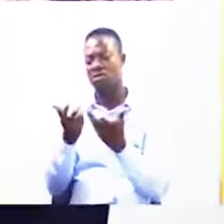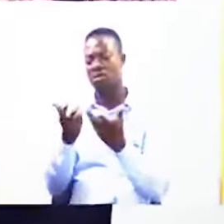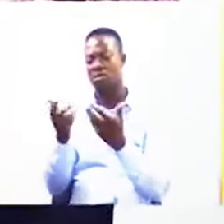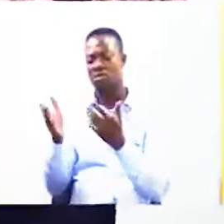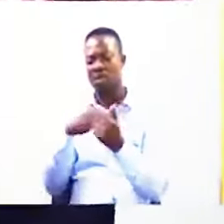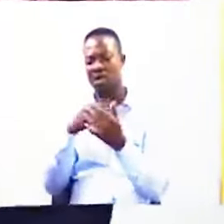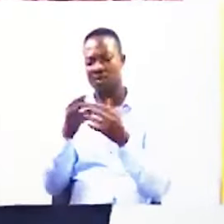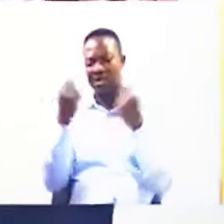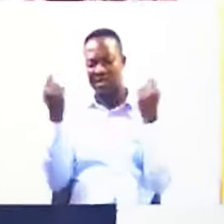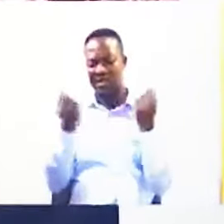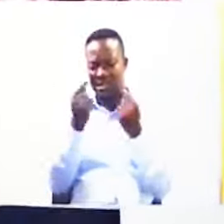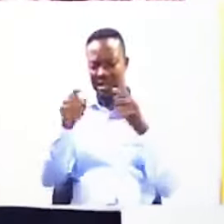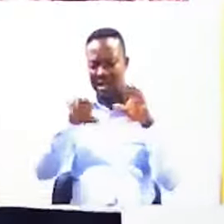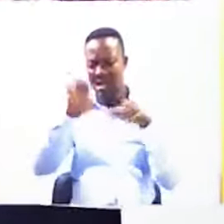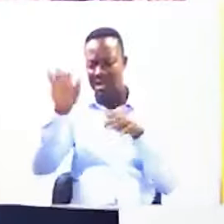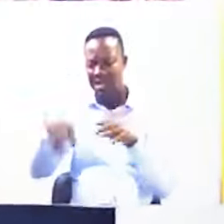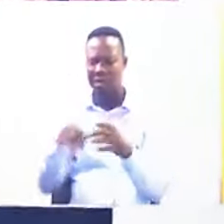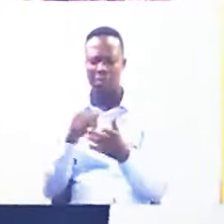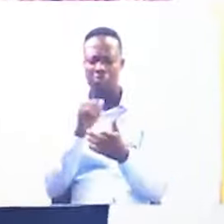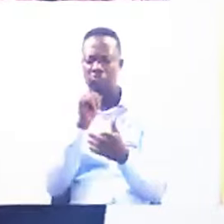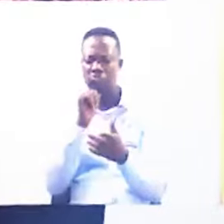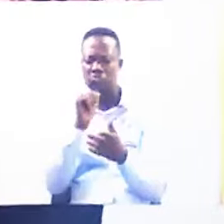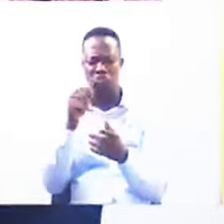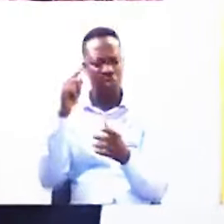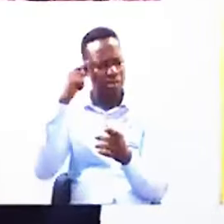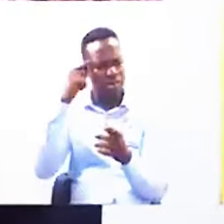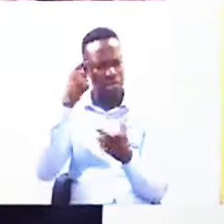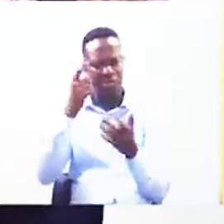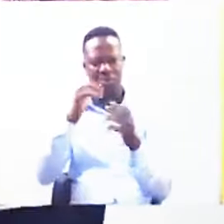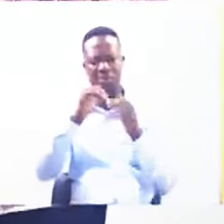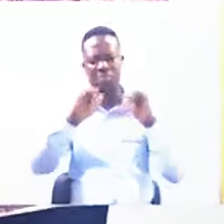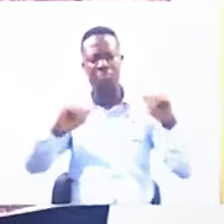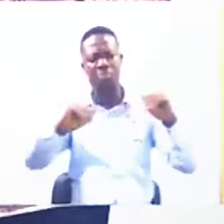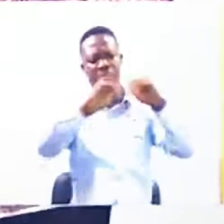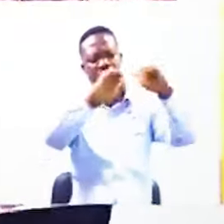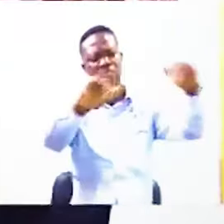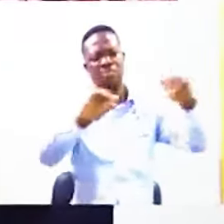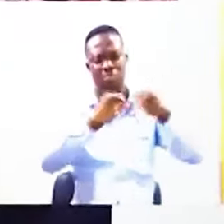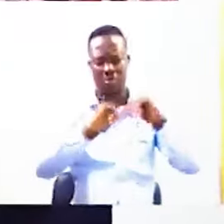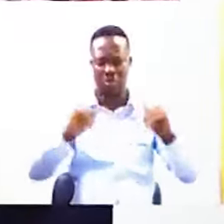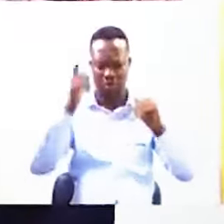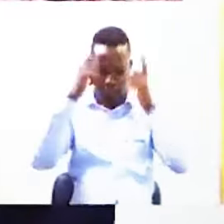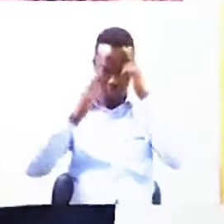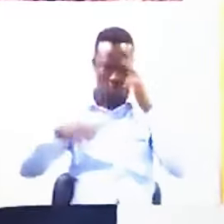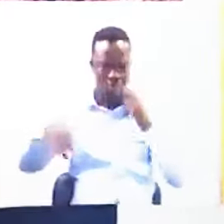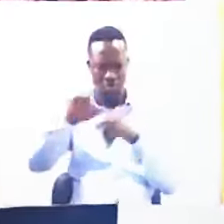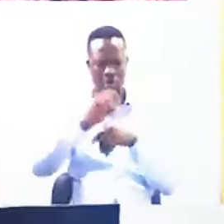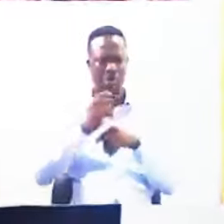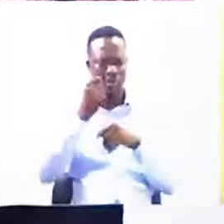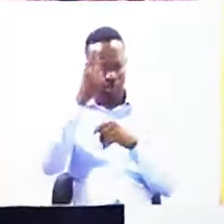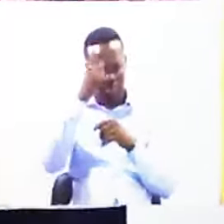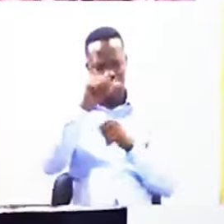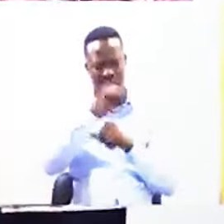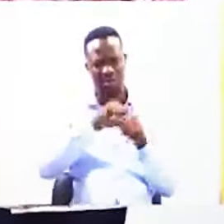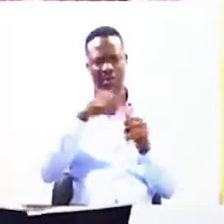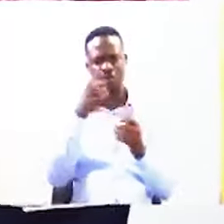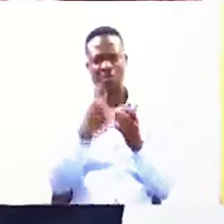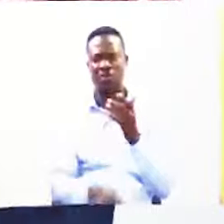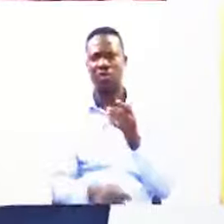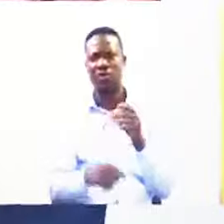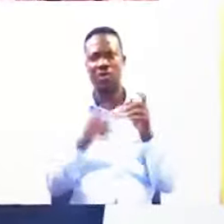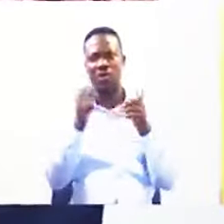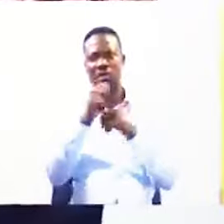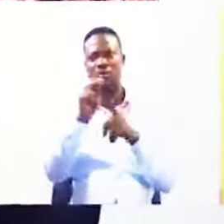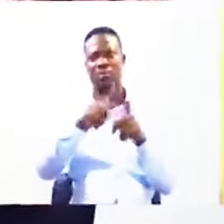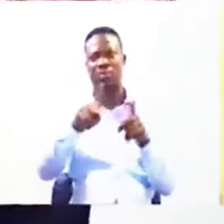na nipa anu wo ye dum e wo Jerusalem asafo ni mu no na wo wonti ase ye pa efa se amama mufo